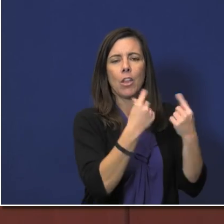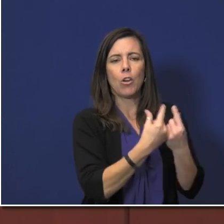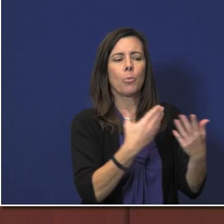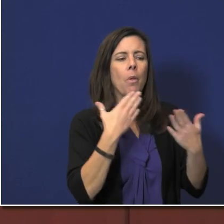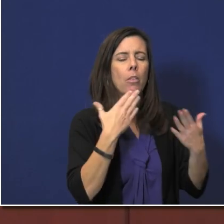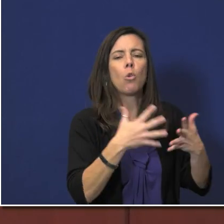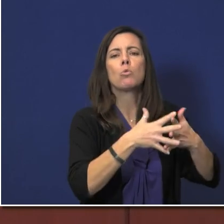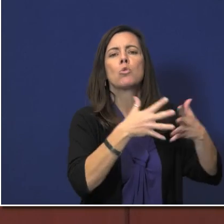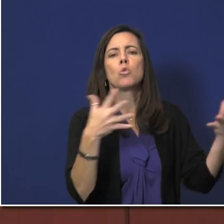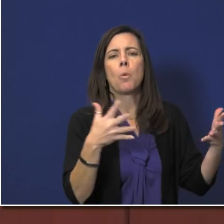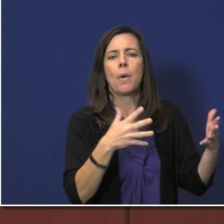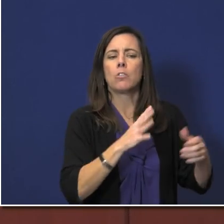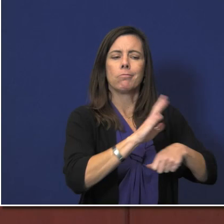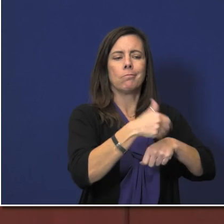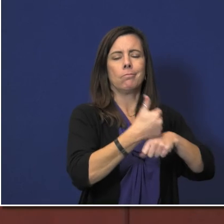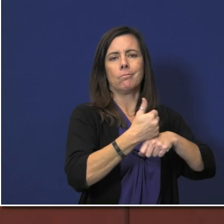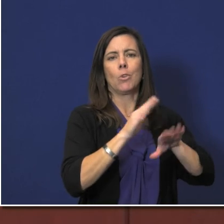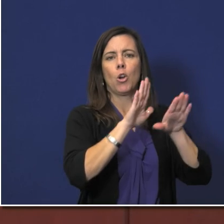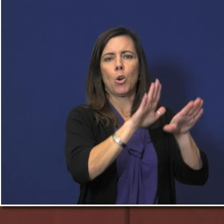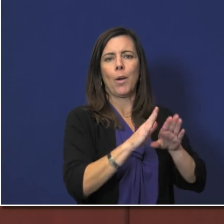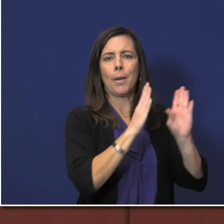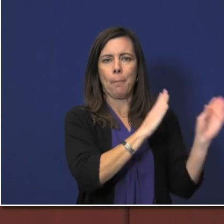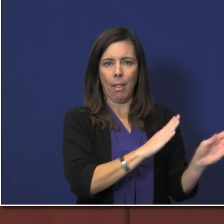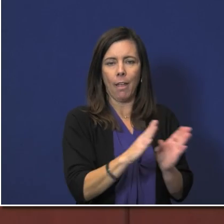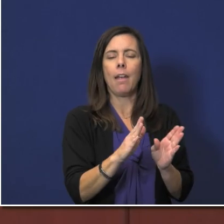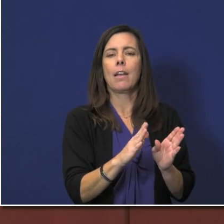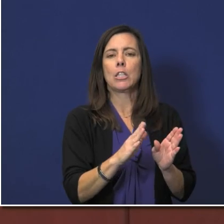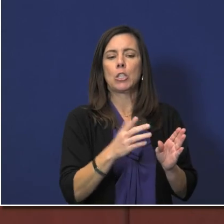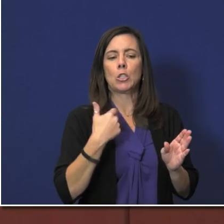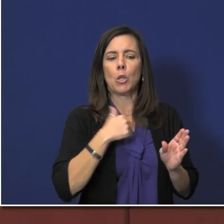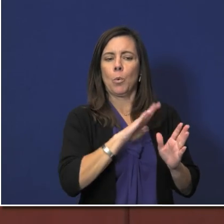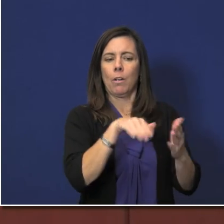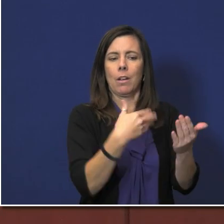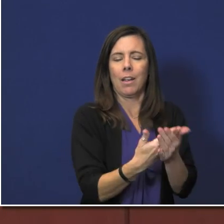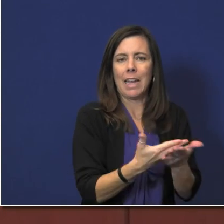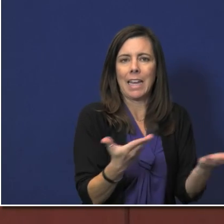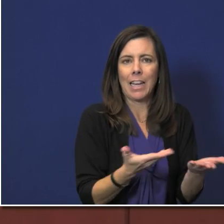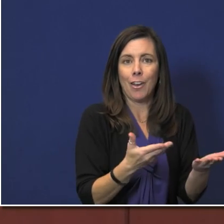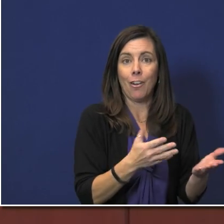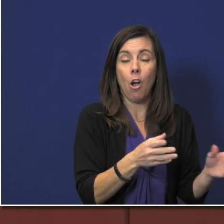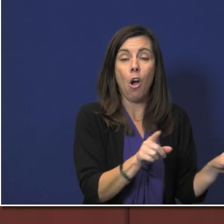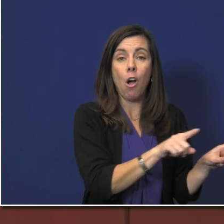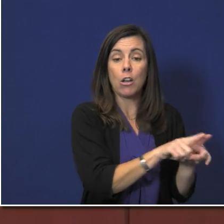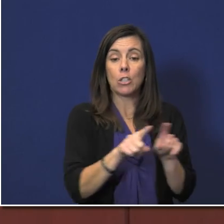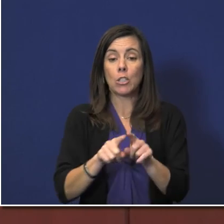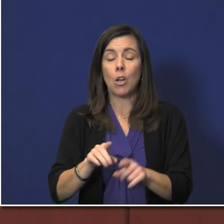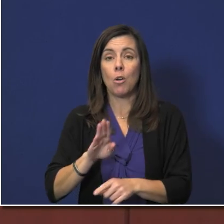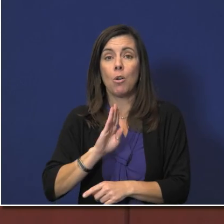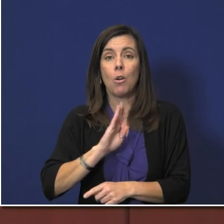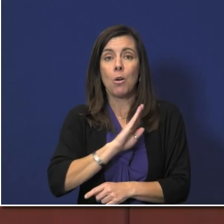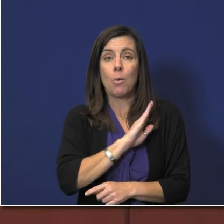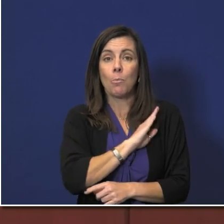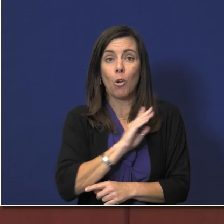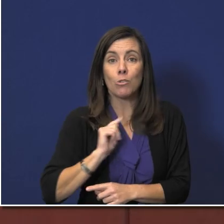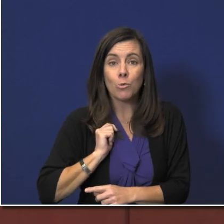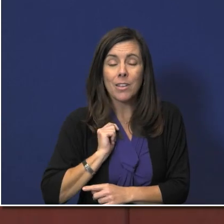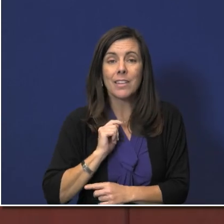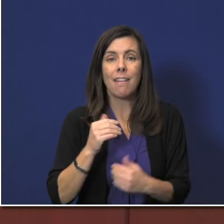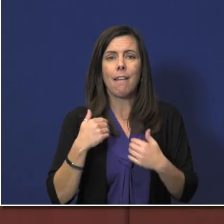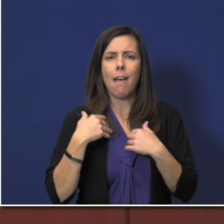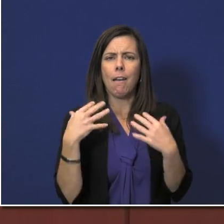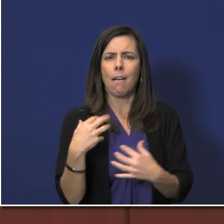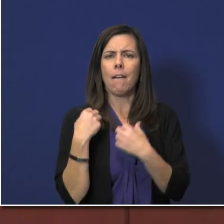much for putting a great plan together to get us to this point. And then to add to that, the Board of Trustees here that had